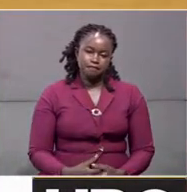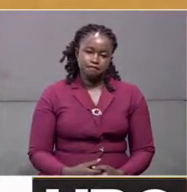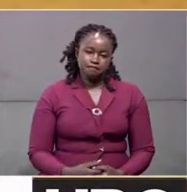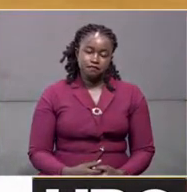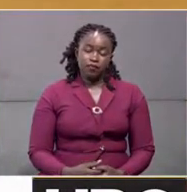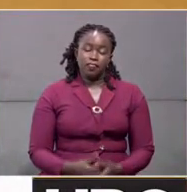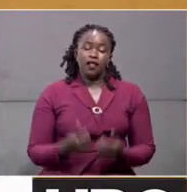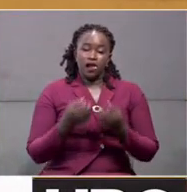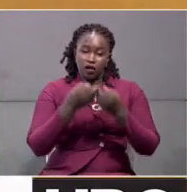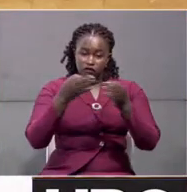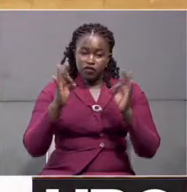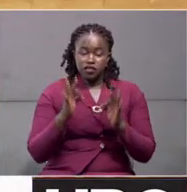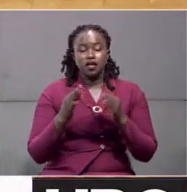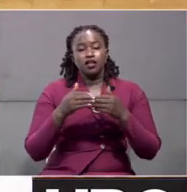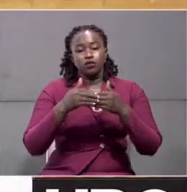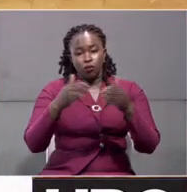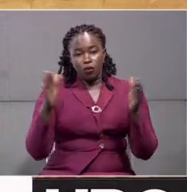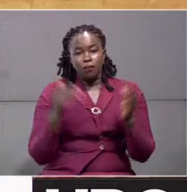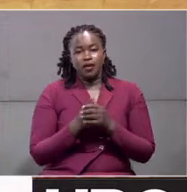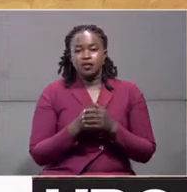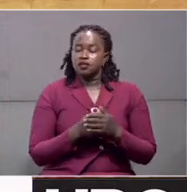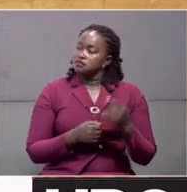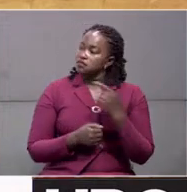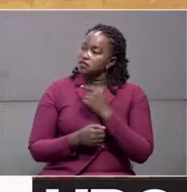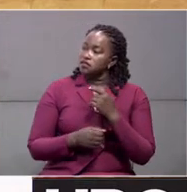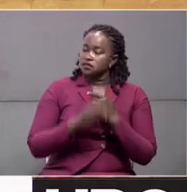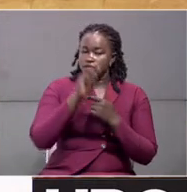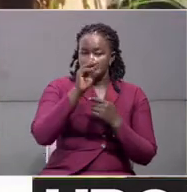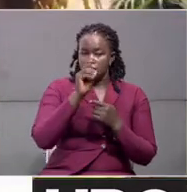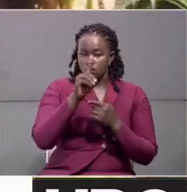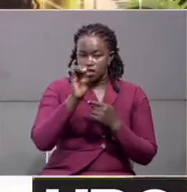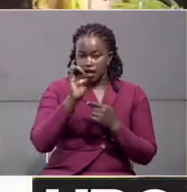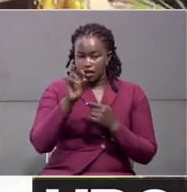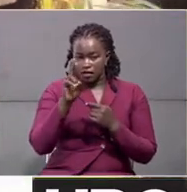To officially open this modern tiles showroom